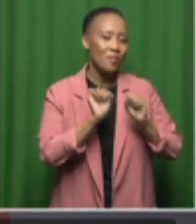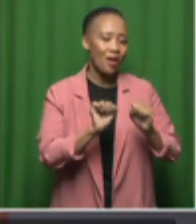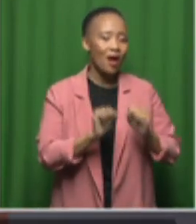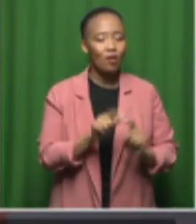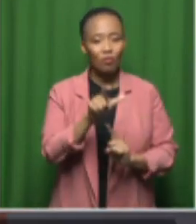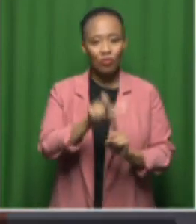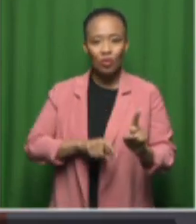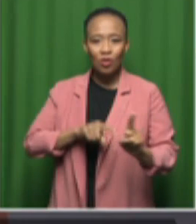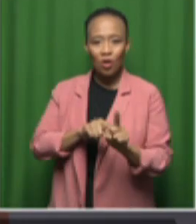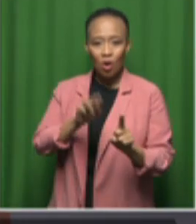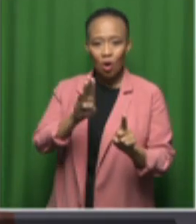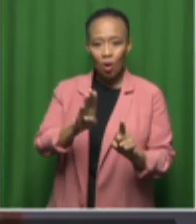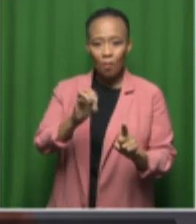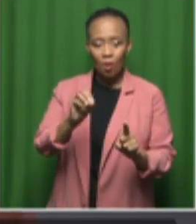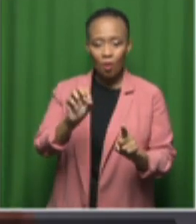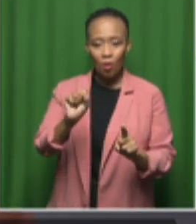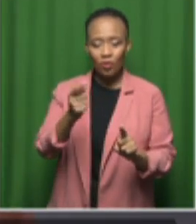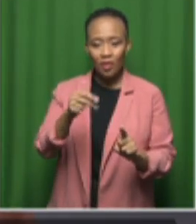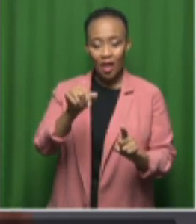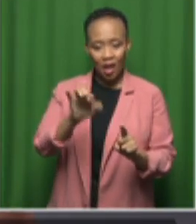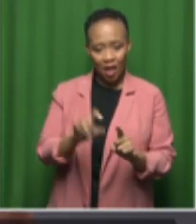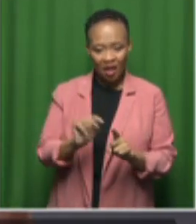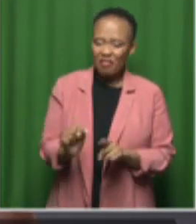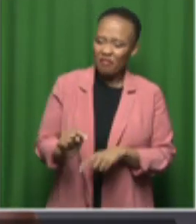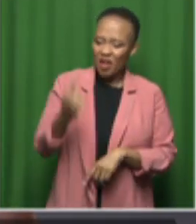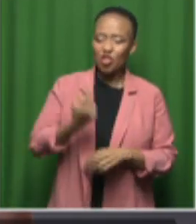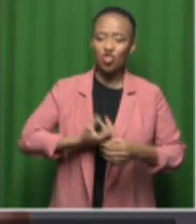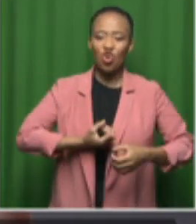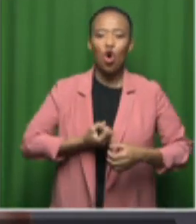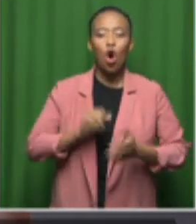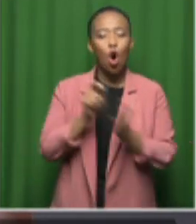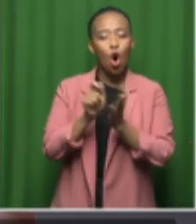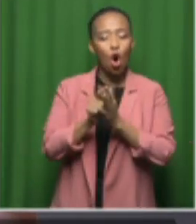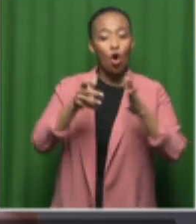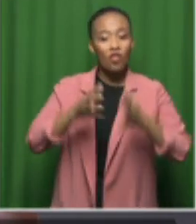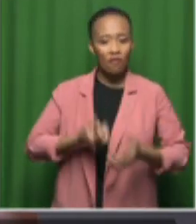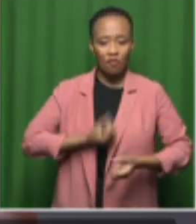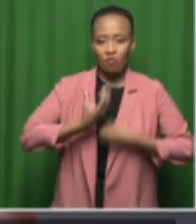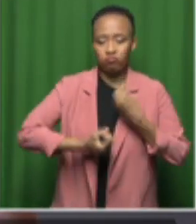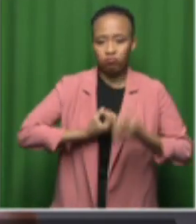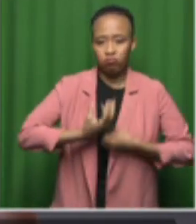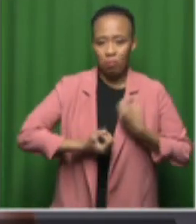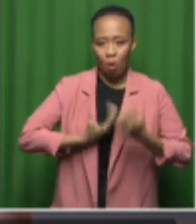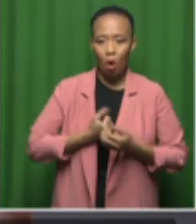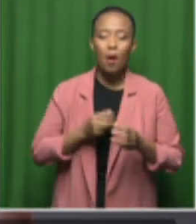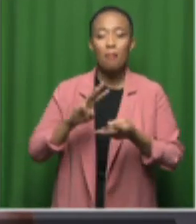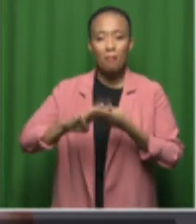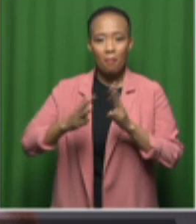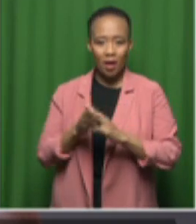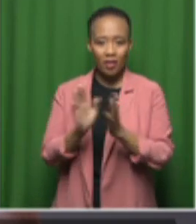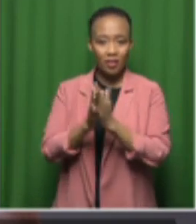Botshelo Mthomboti, the author of the first pure maths poetry book, The Poetic Atmosphere of Mathematics,